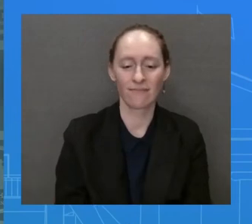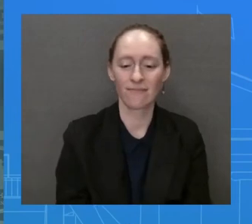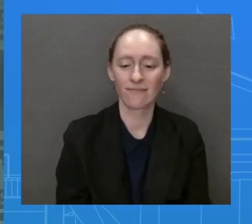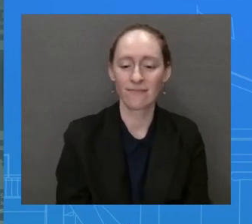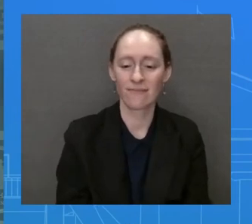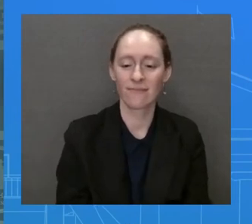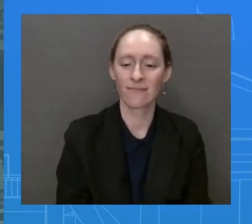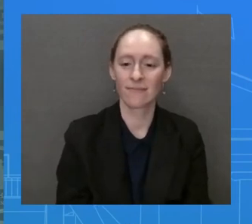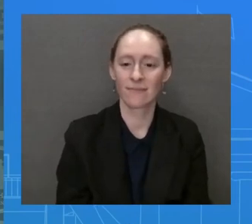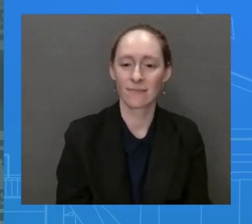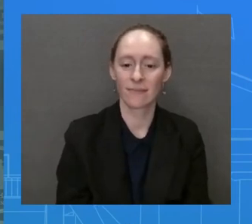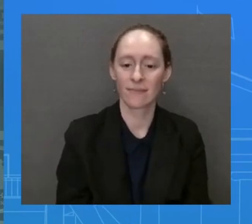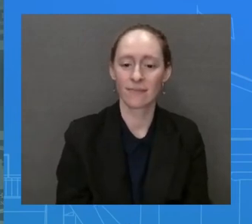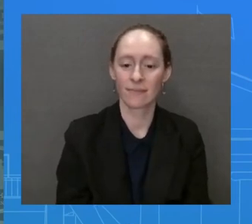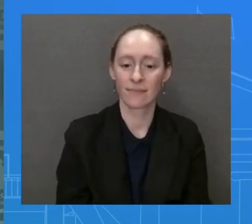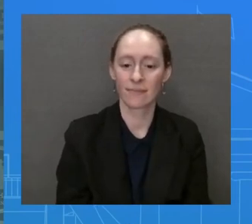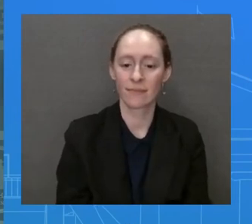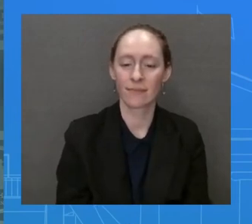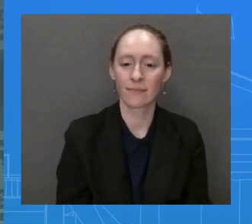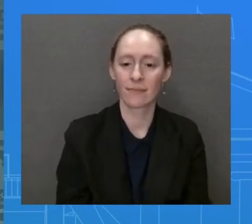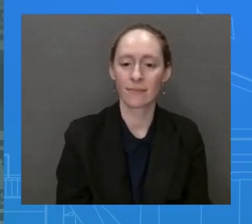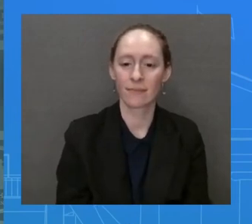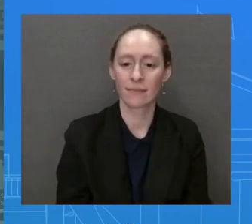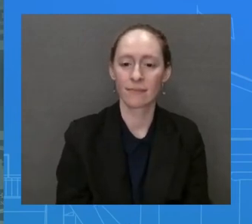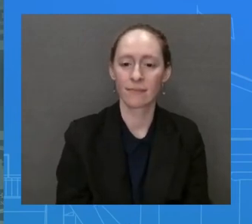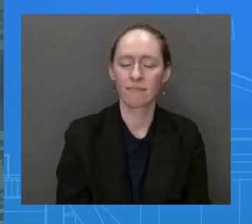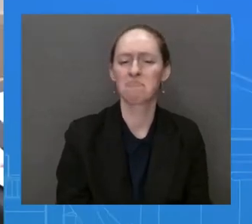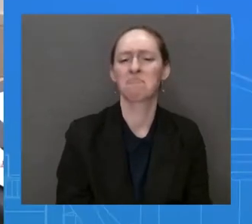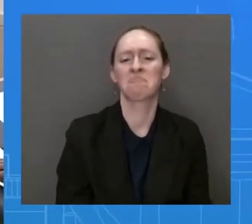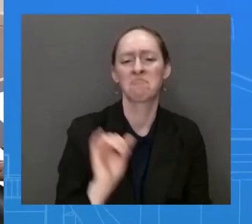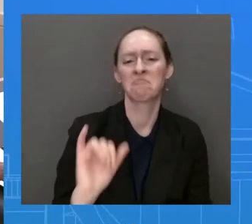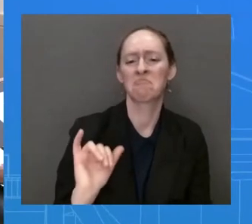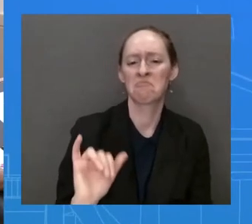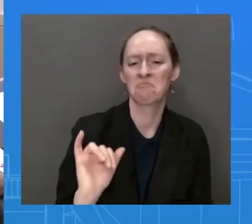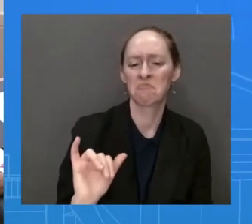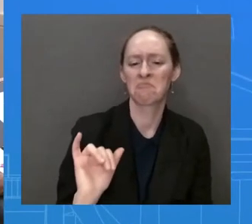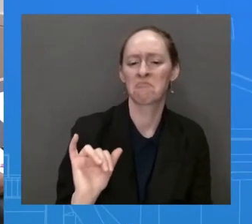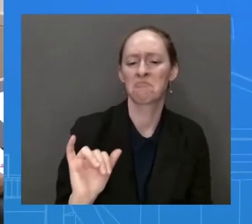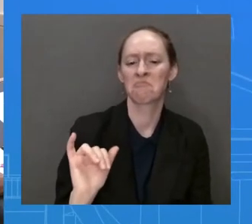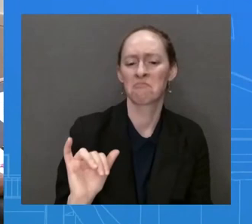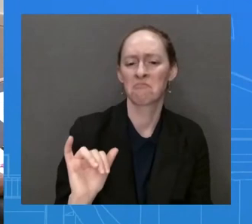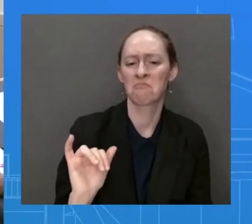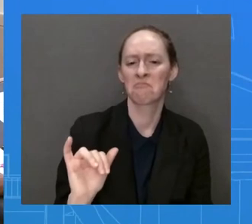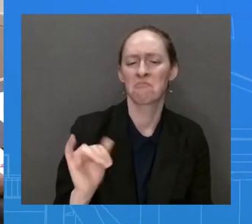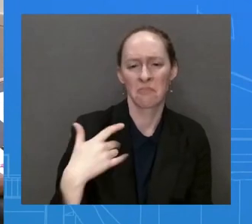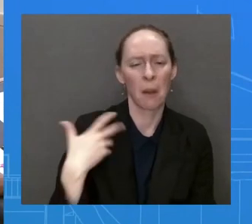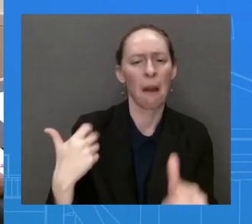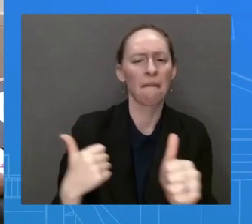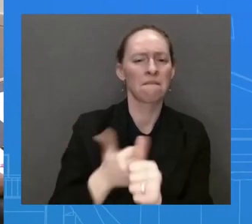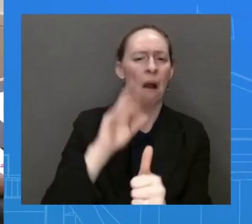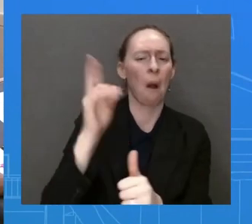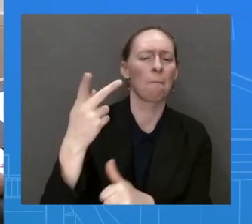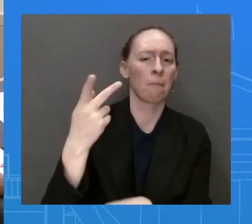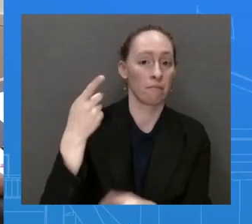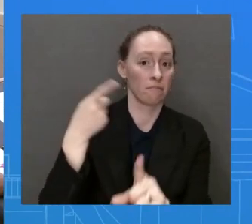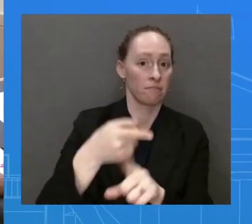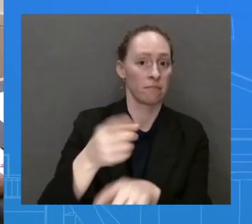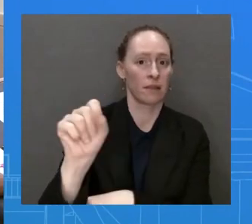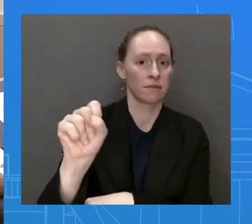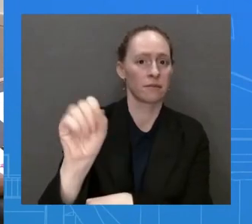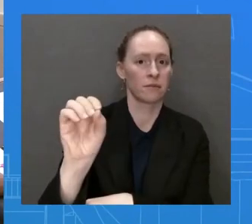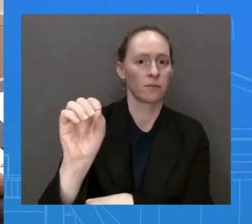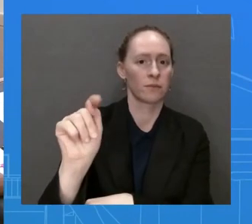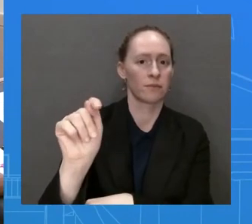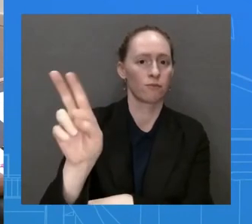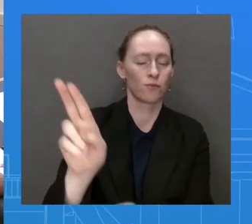few things, Karine, thank you. Following up on the State of the Union, I believe it was the president who suggested he has spoken with Speaker